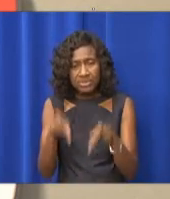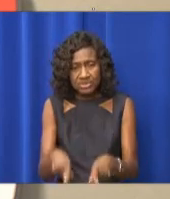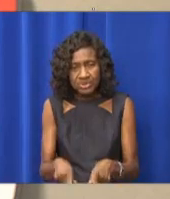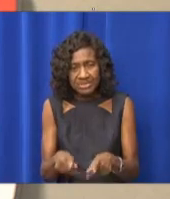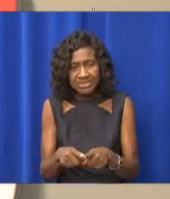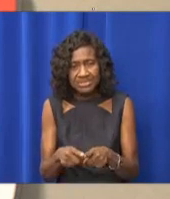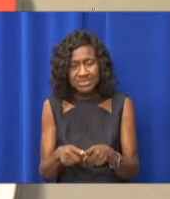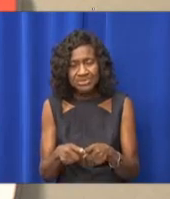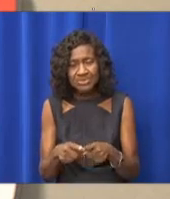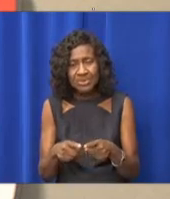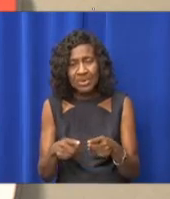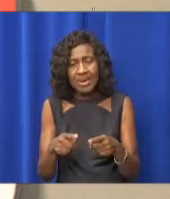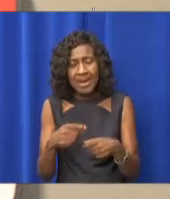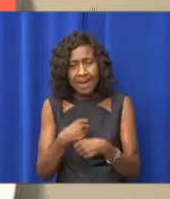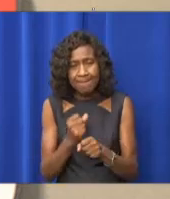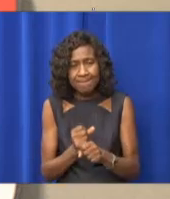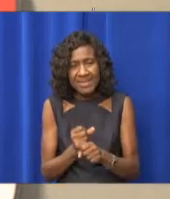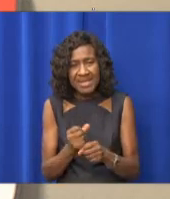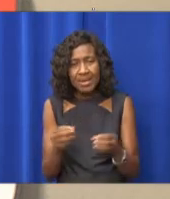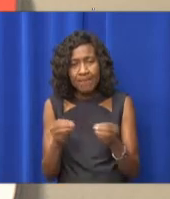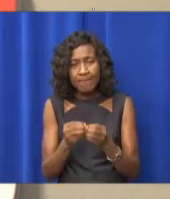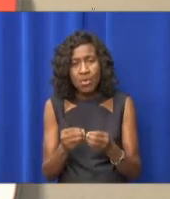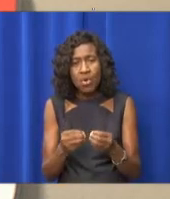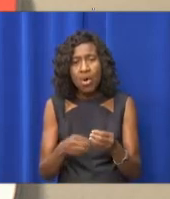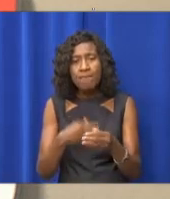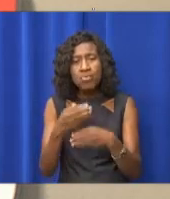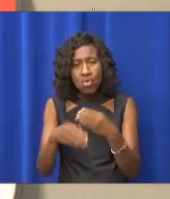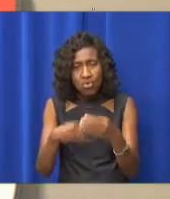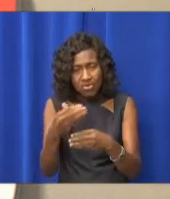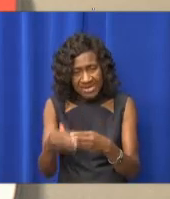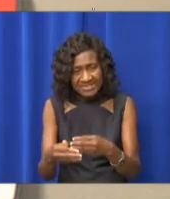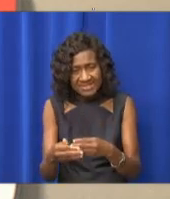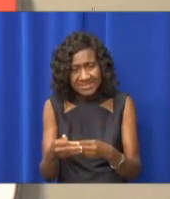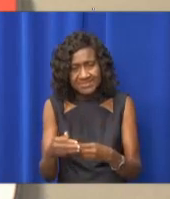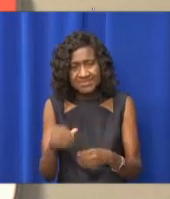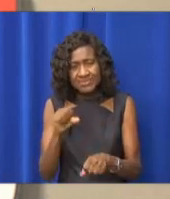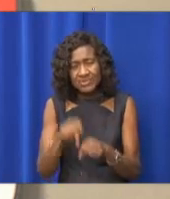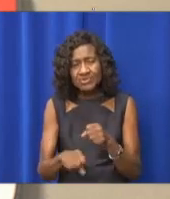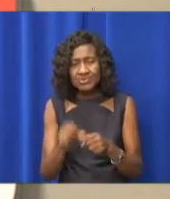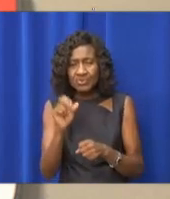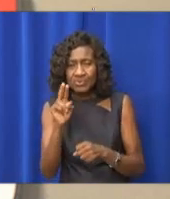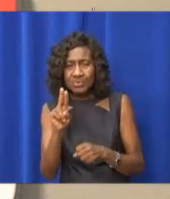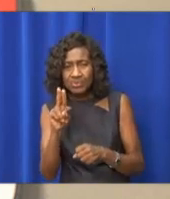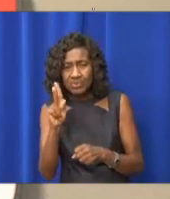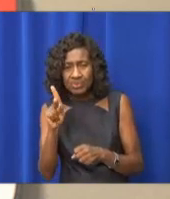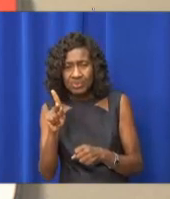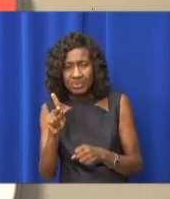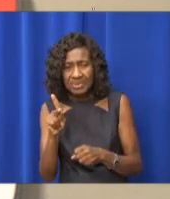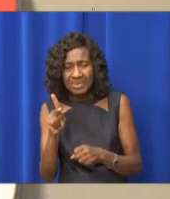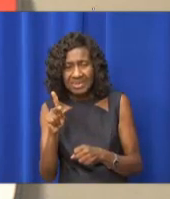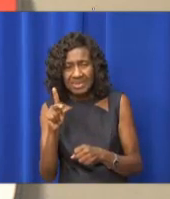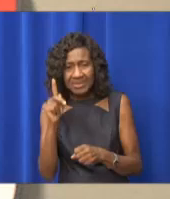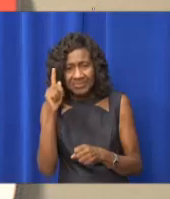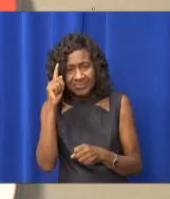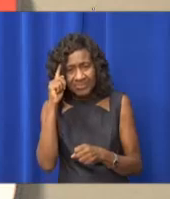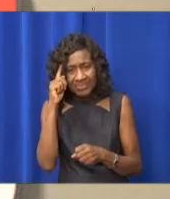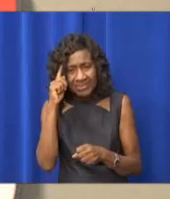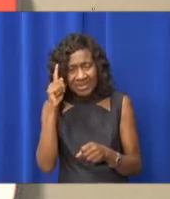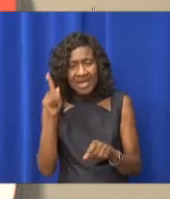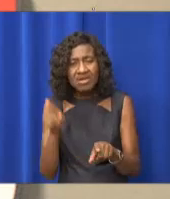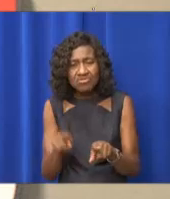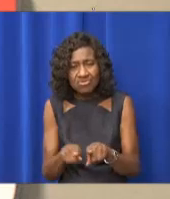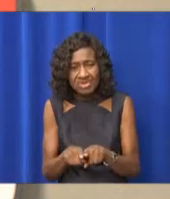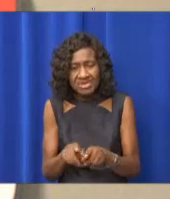Defence Regiment than we had hoped was possible. So the UK has agreed that 5 of our junior officers can